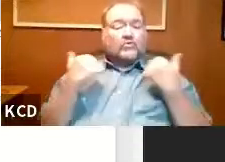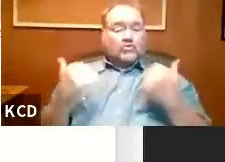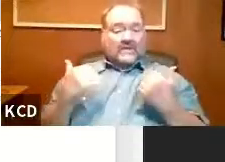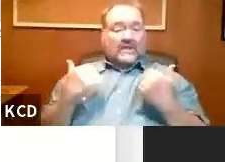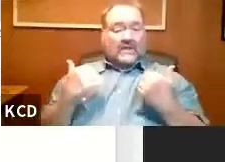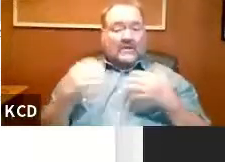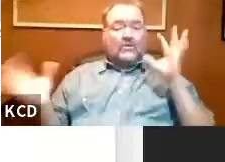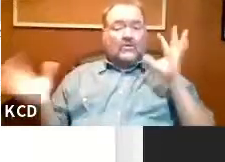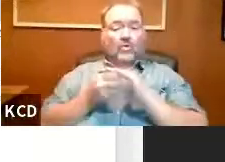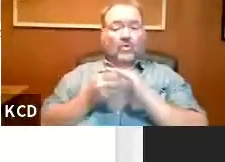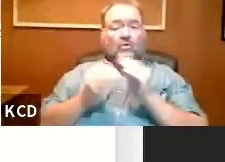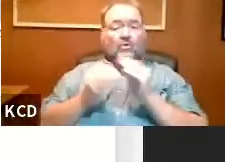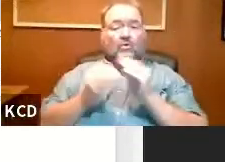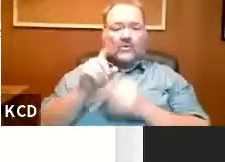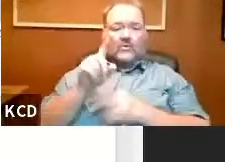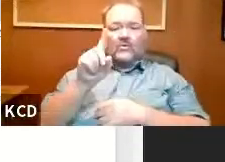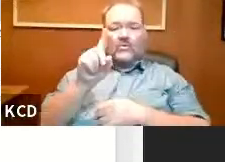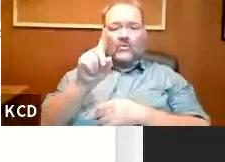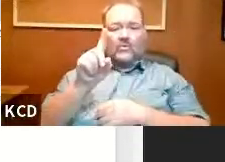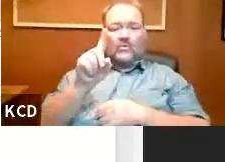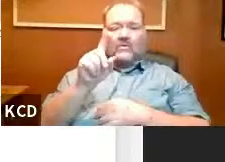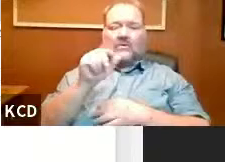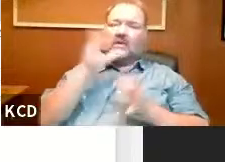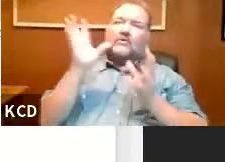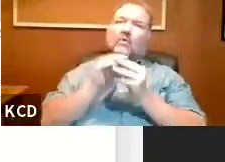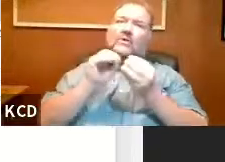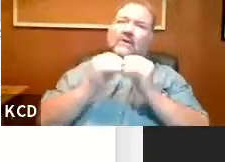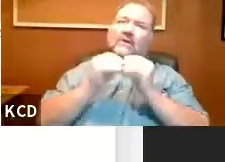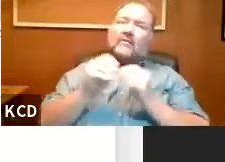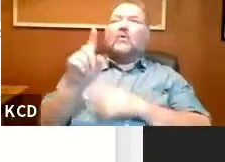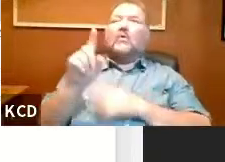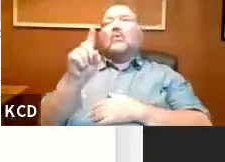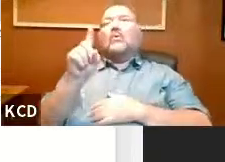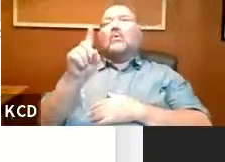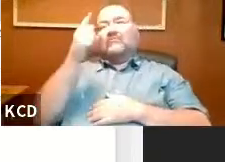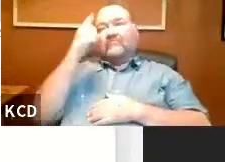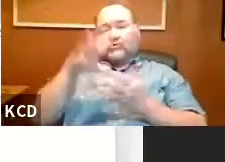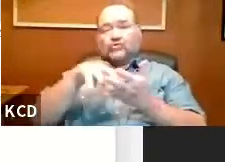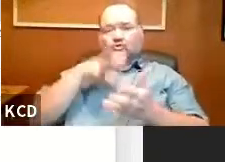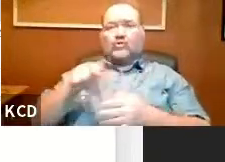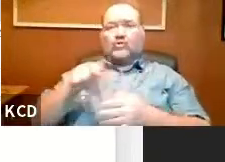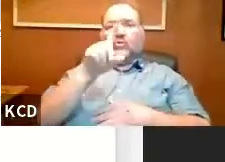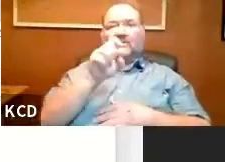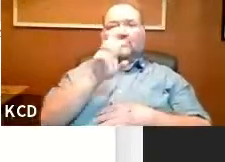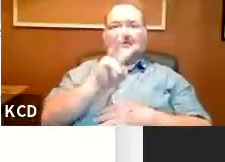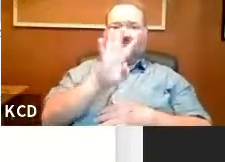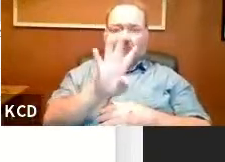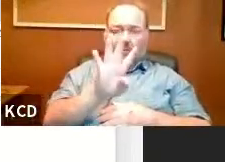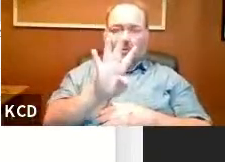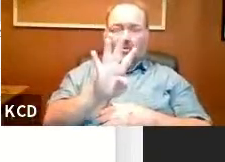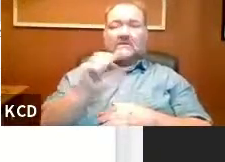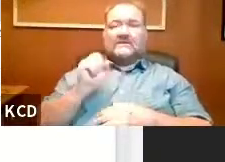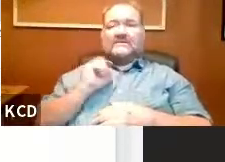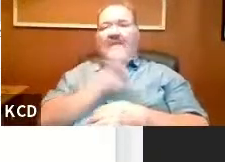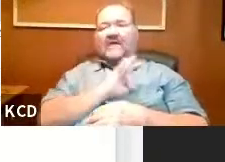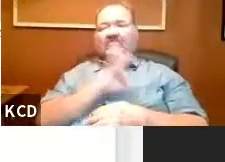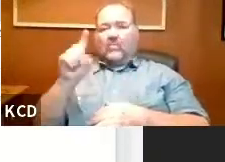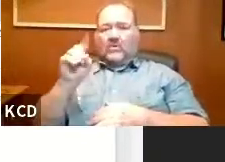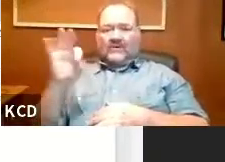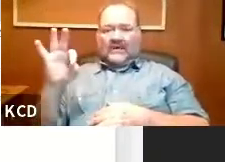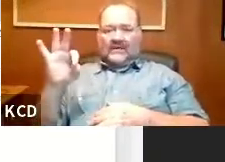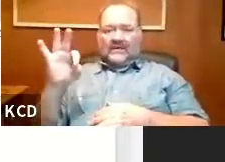today, the total number is 160, not the total number, but for students was 164, staff